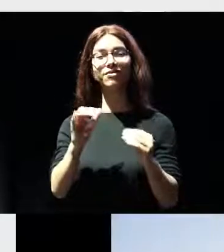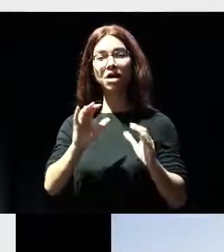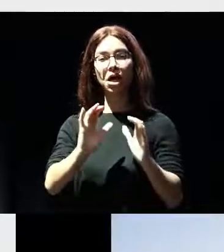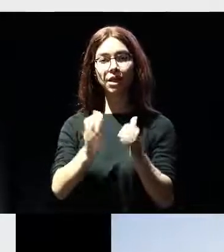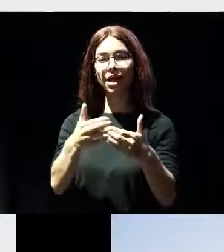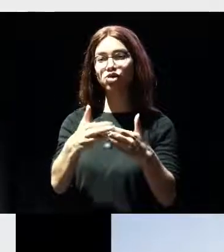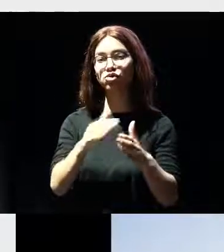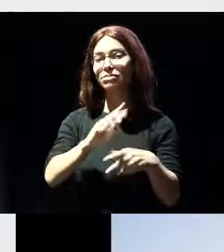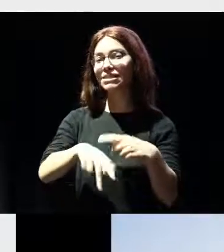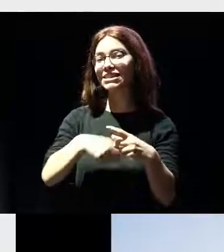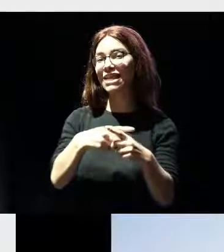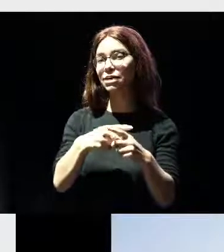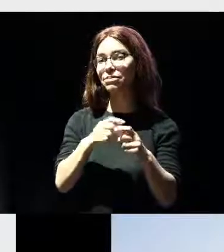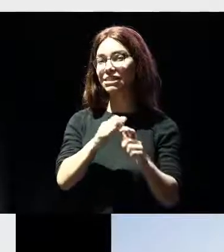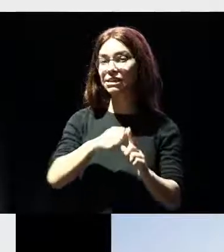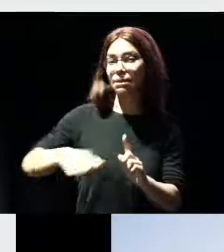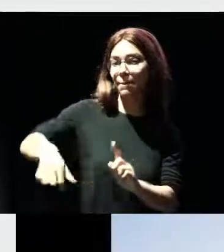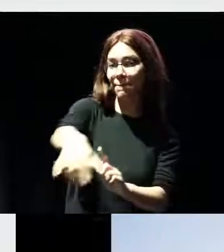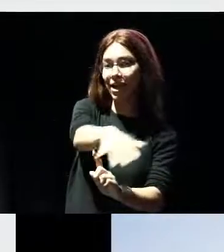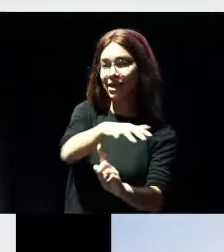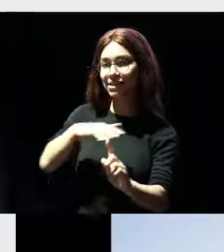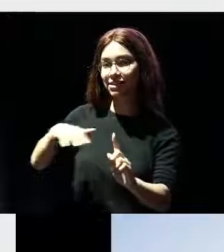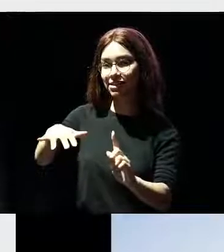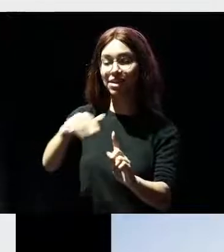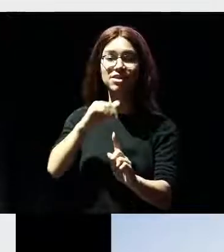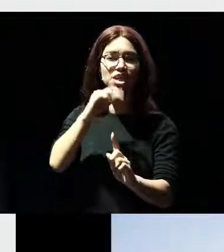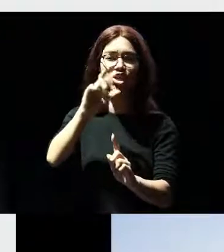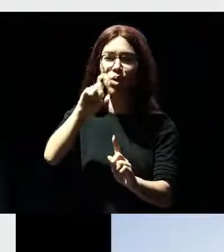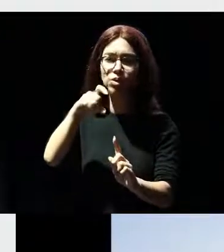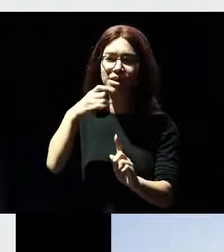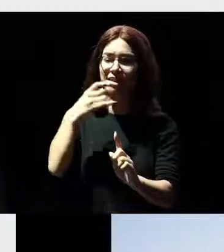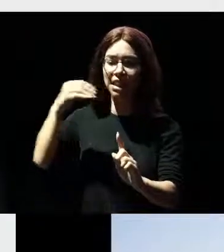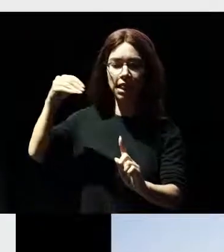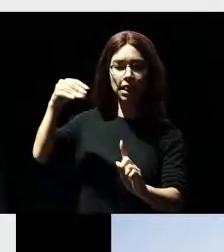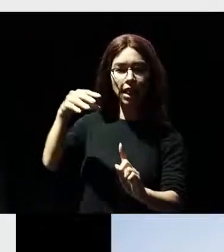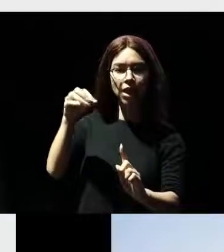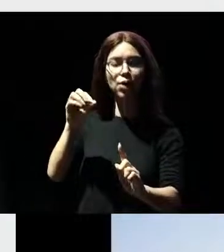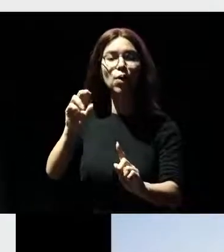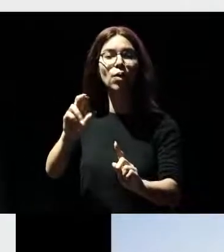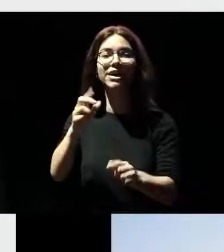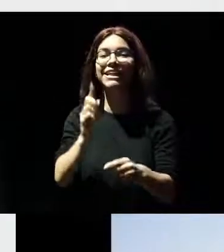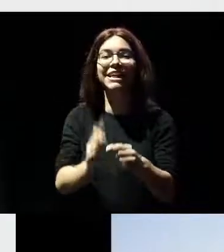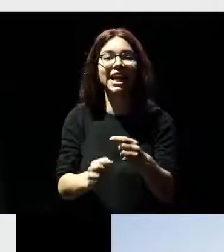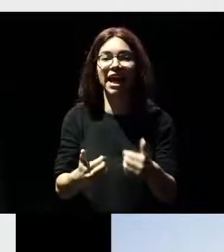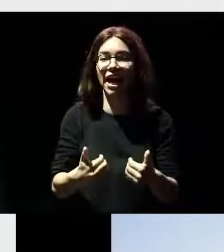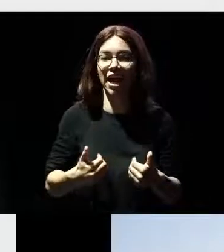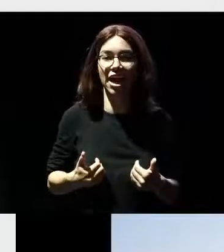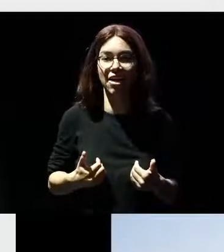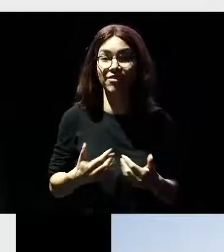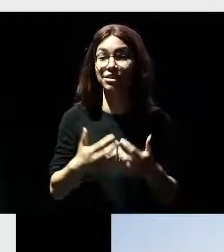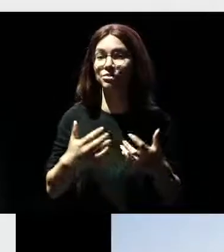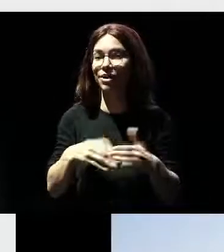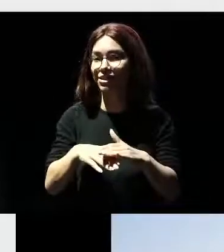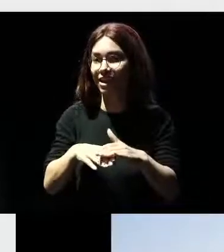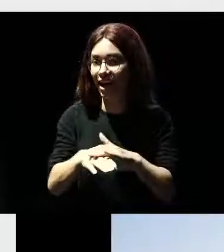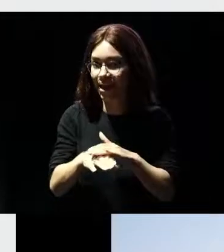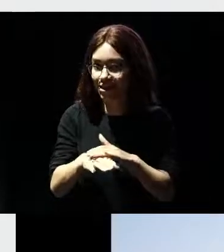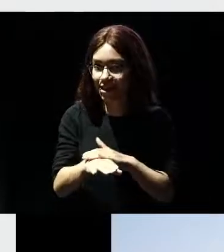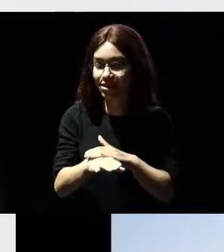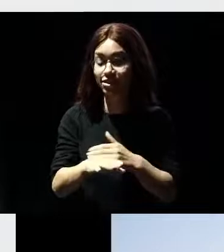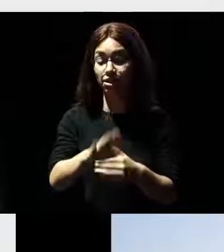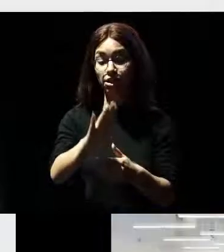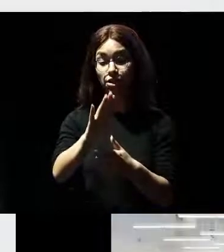spaces, or spaces that don't need as much light or can't have quite as much access. The